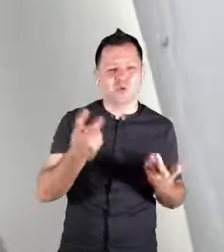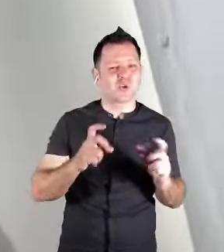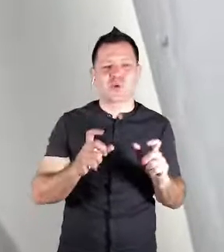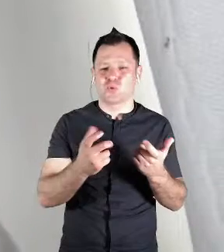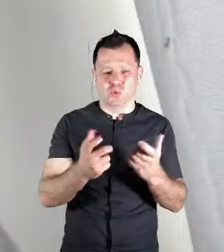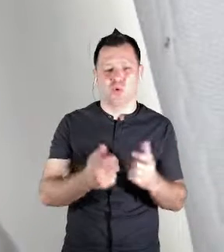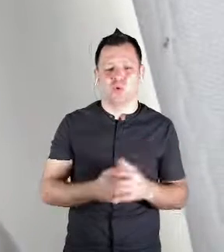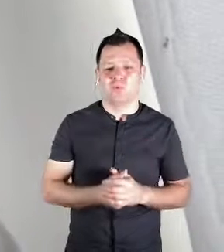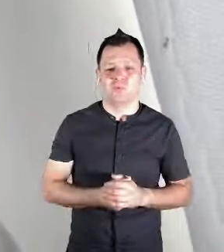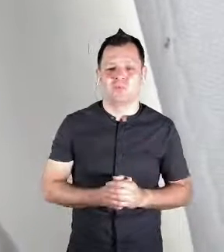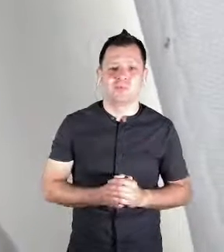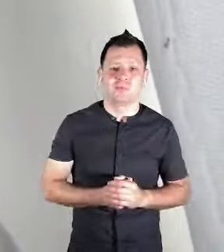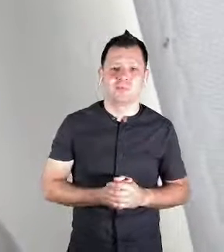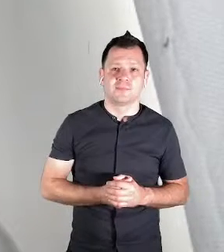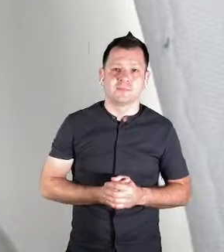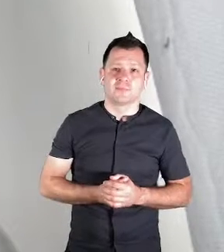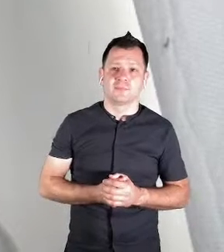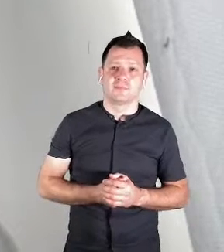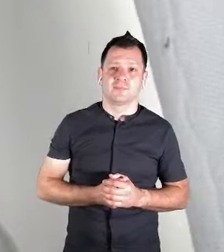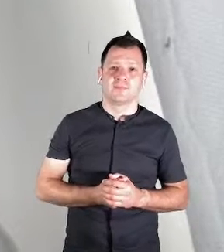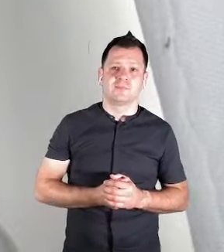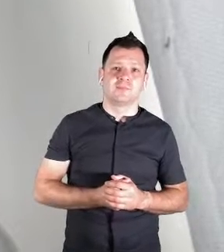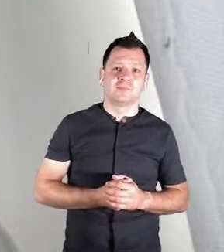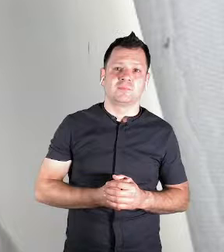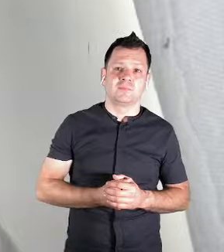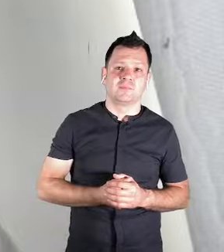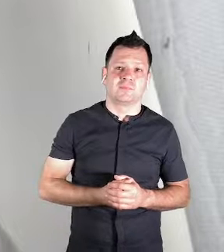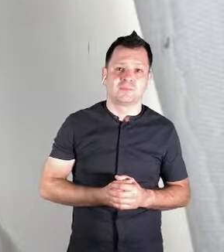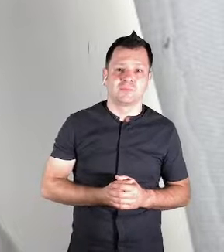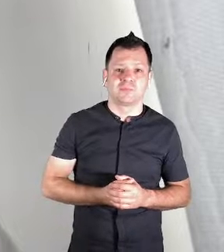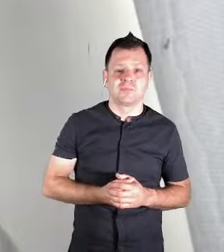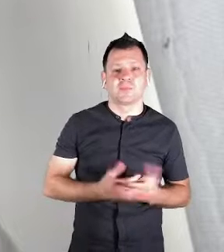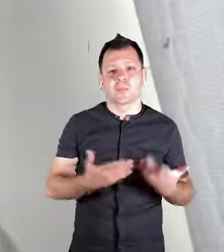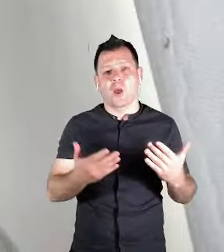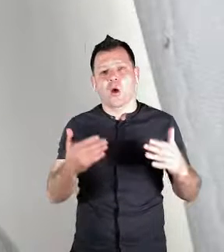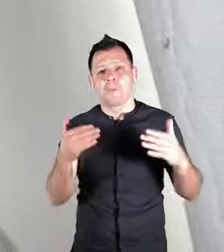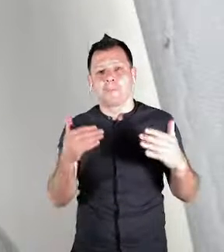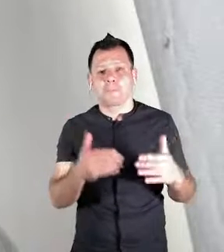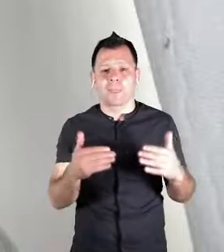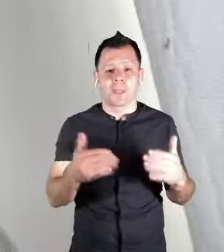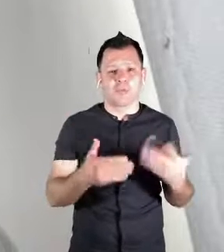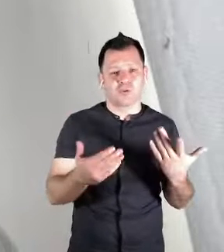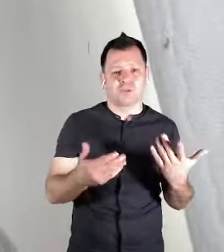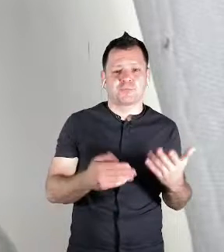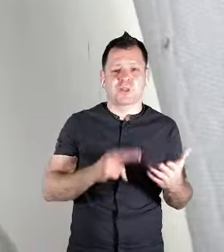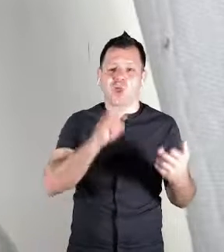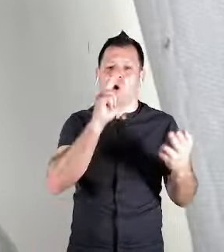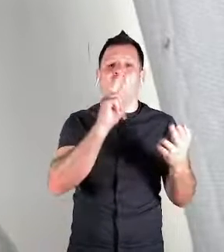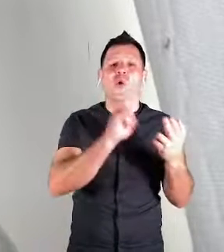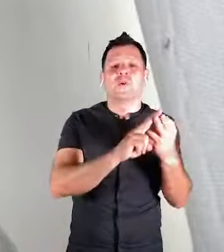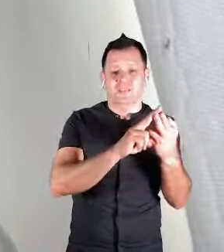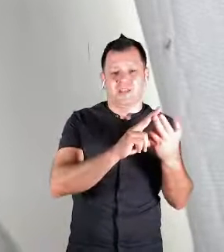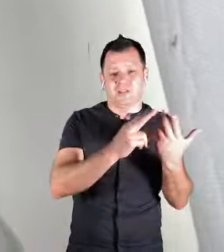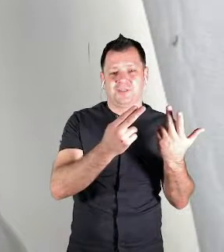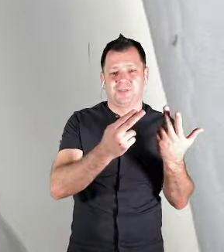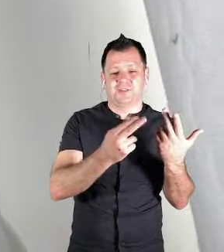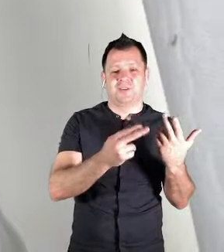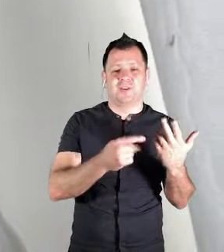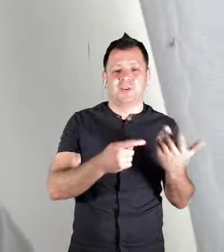You know, you can mark out interesting buildings to be spared for the future,